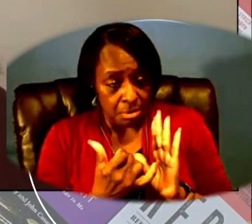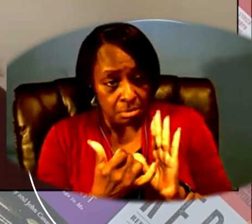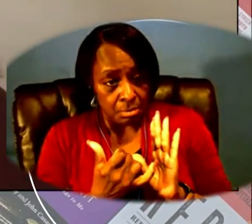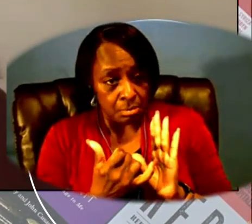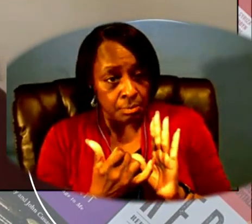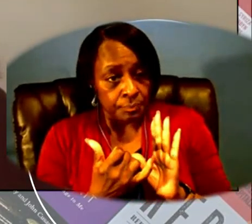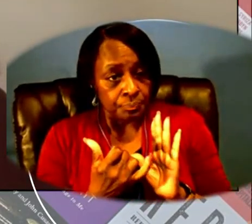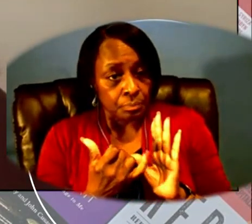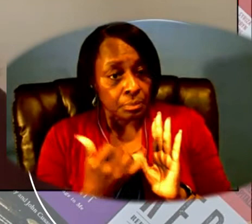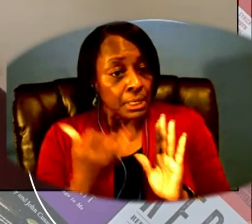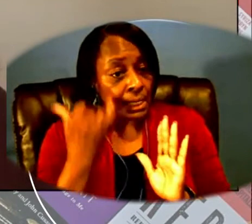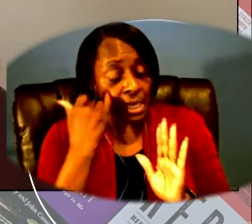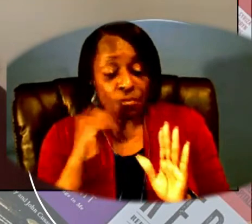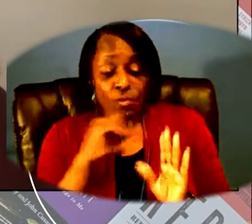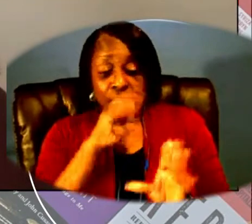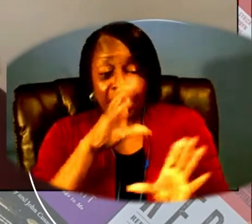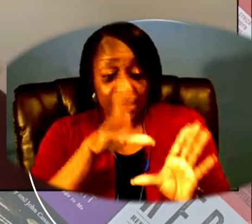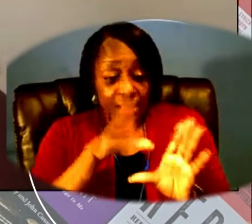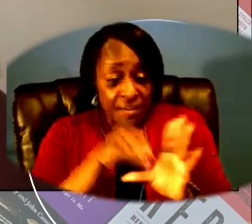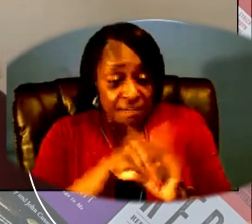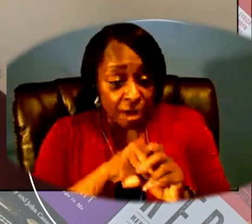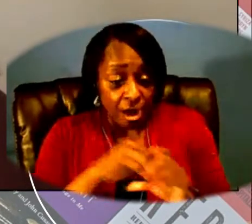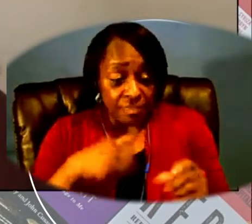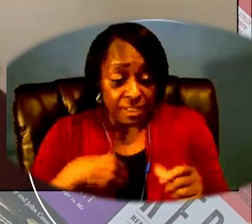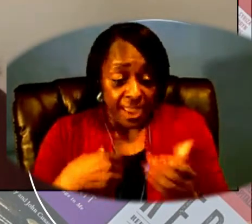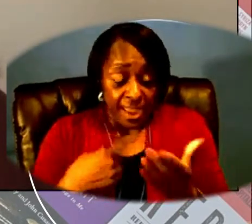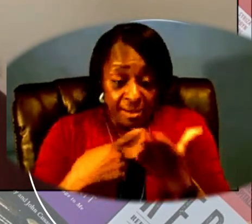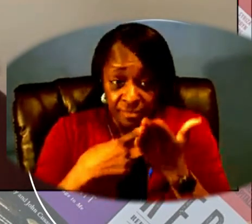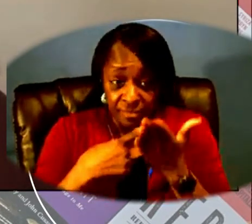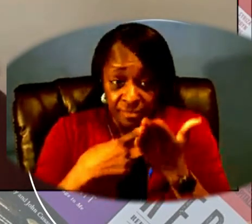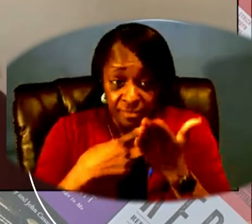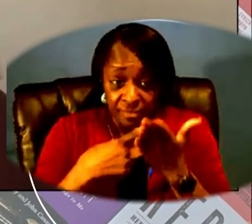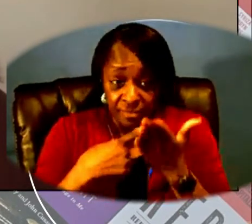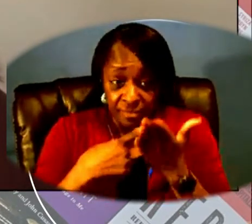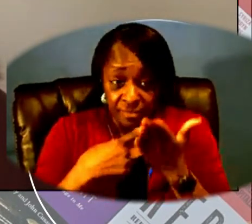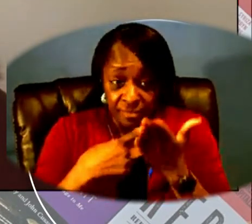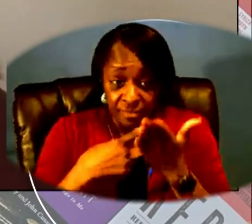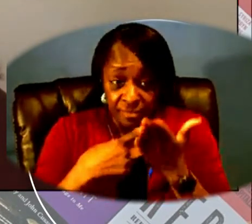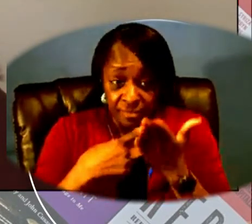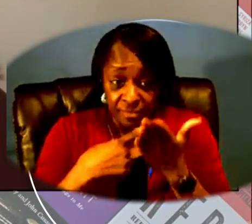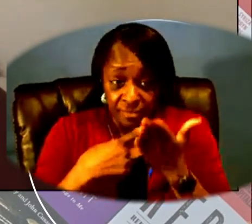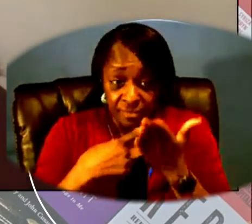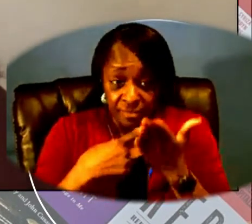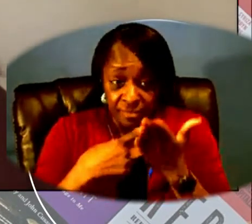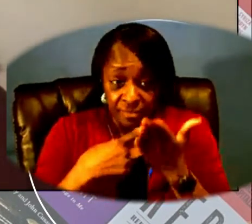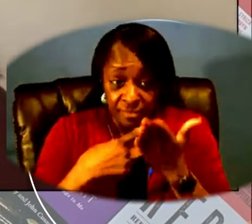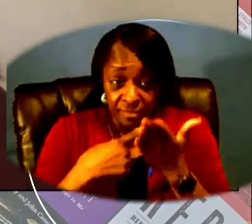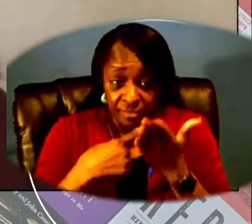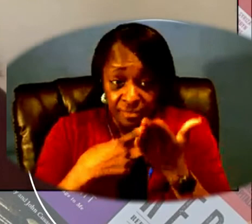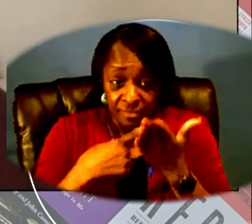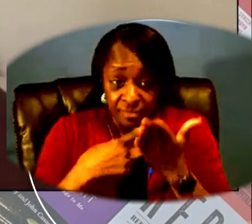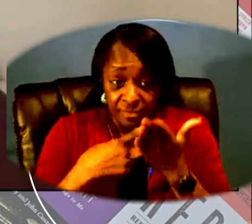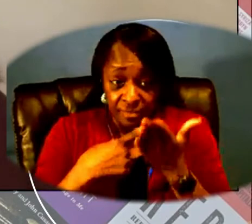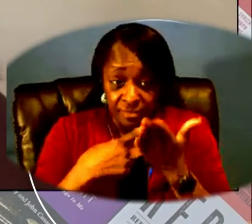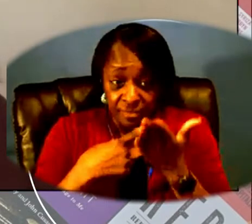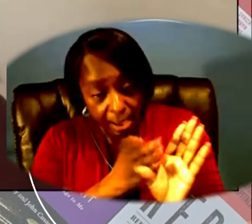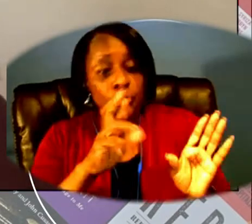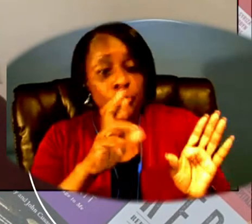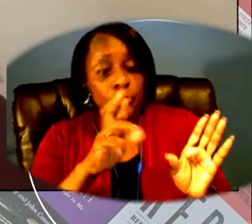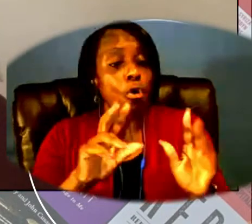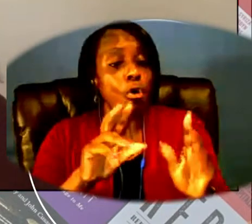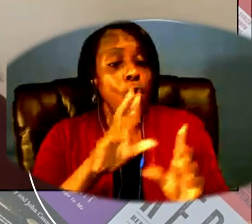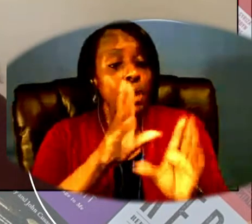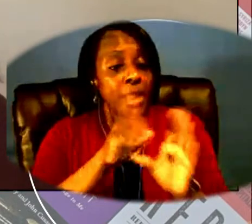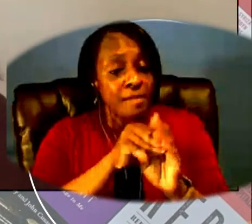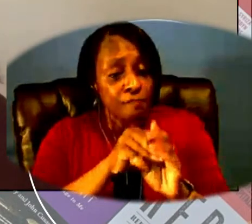get in there and have conversations, whether it is a team of psychologists or, more importantly, a team of individuals that